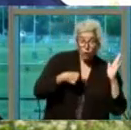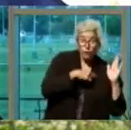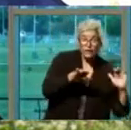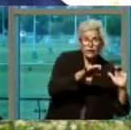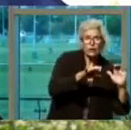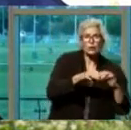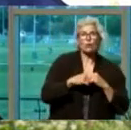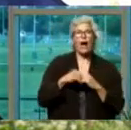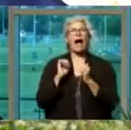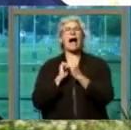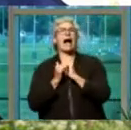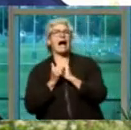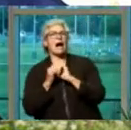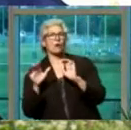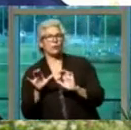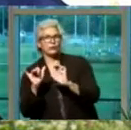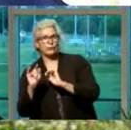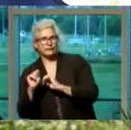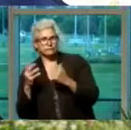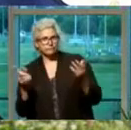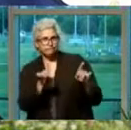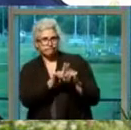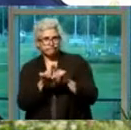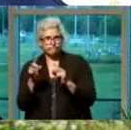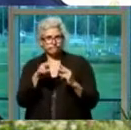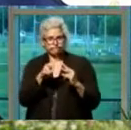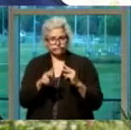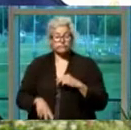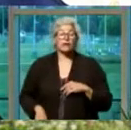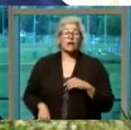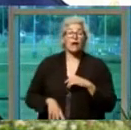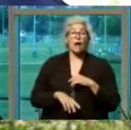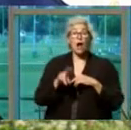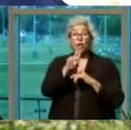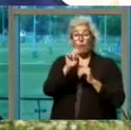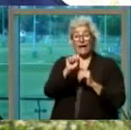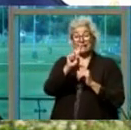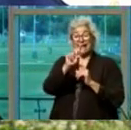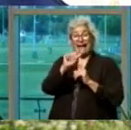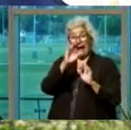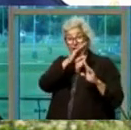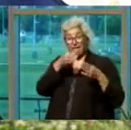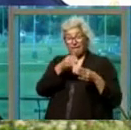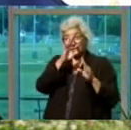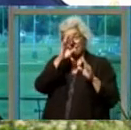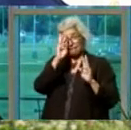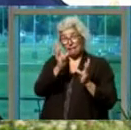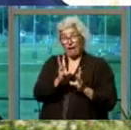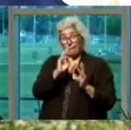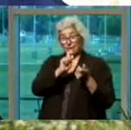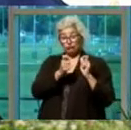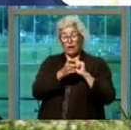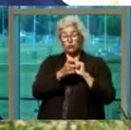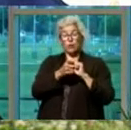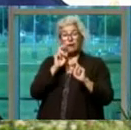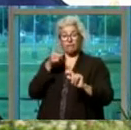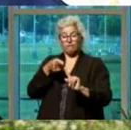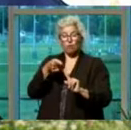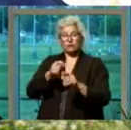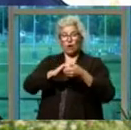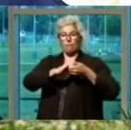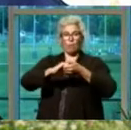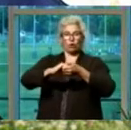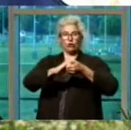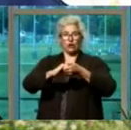important as how we're going to do it. USDA's work on climate change will be focused on partnerships with